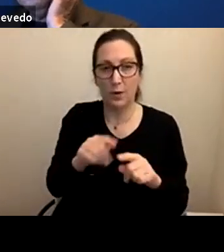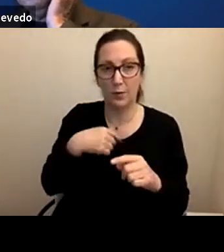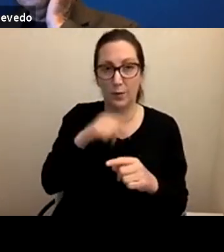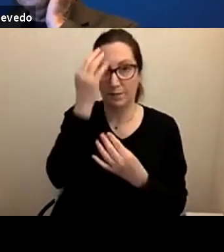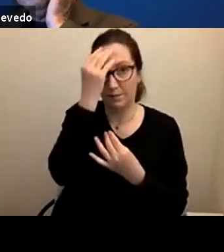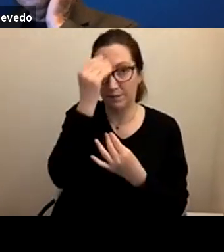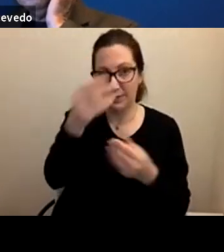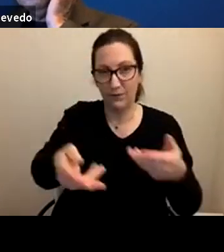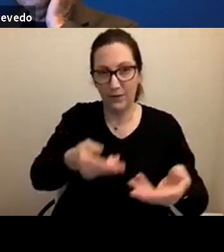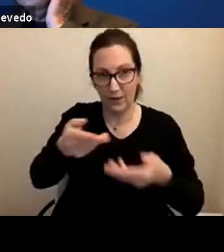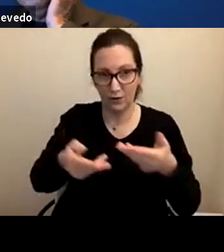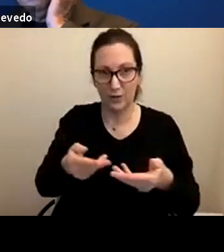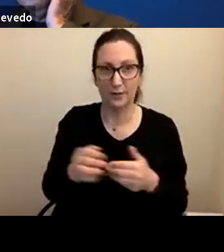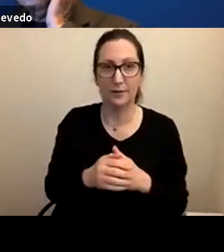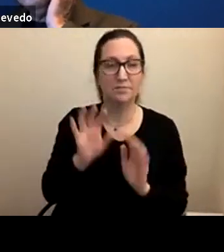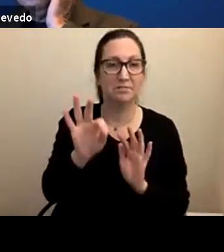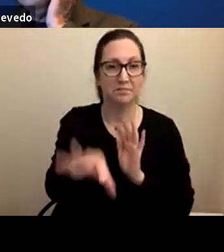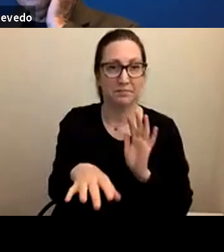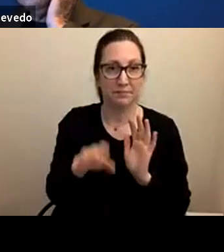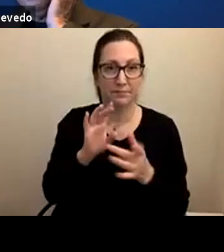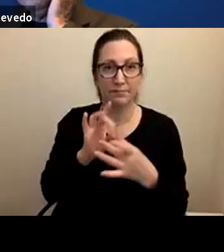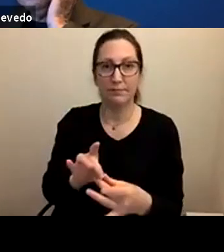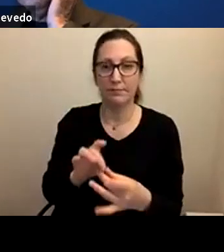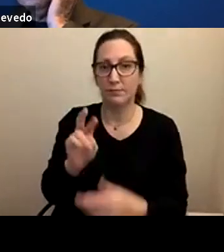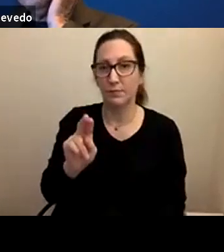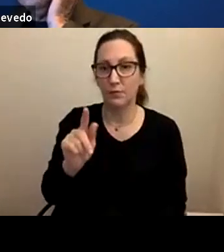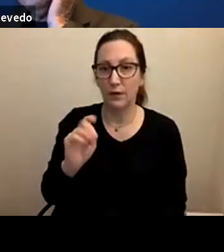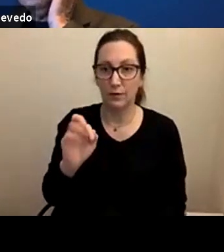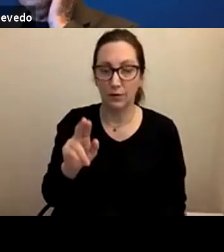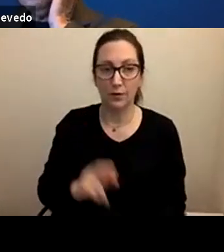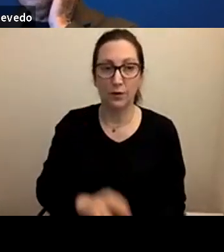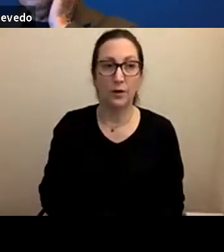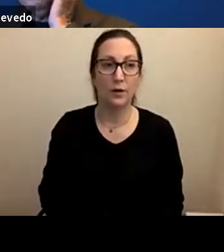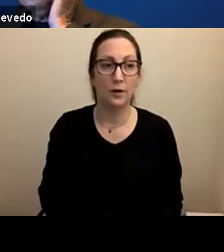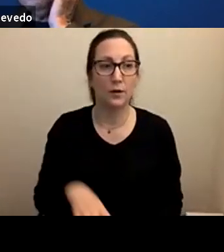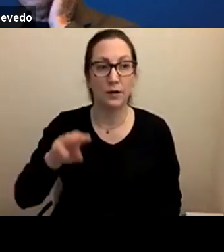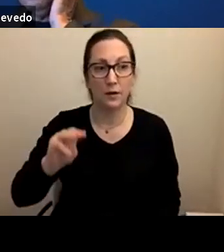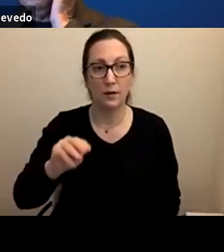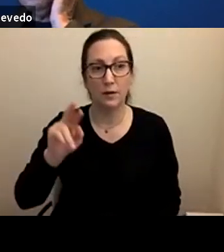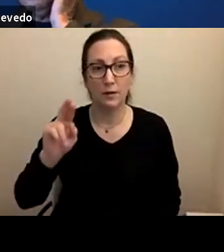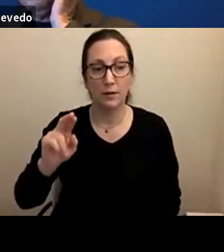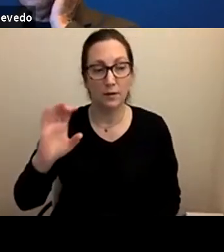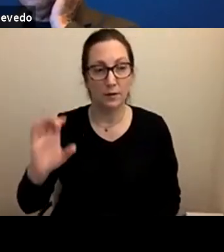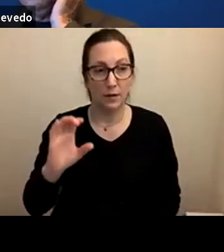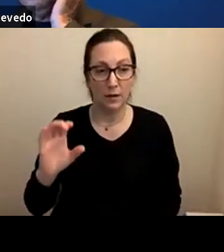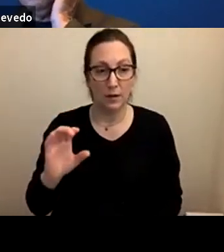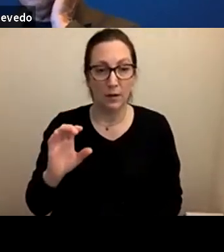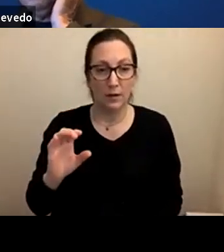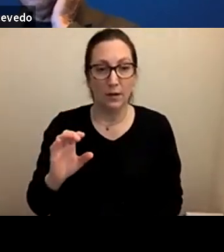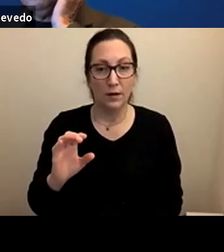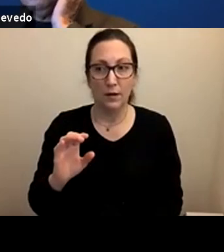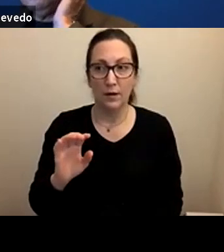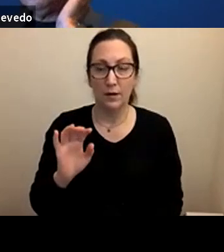Just putting in my 2 cents about rigor. No, I think you raise a point